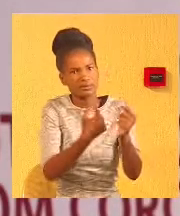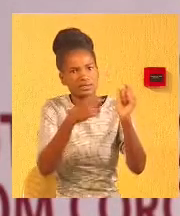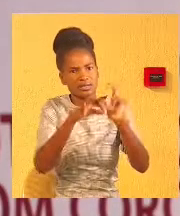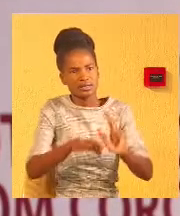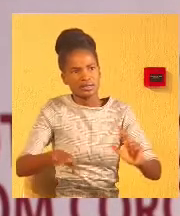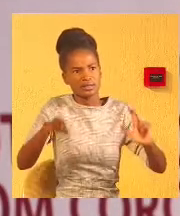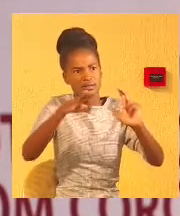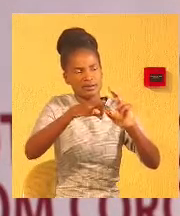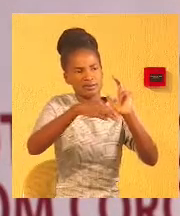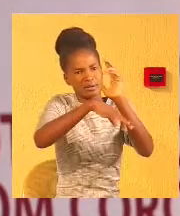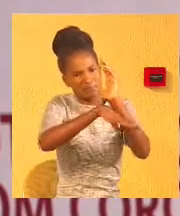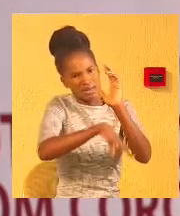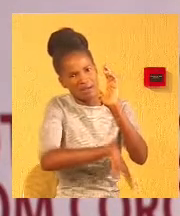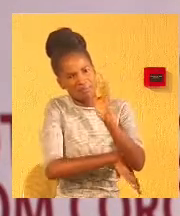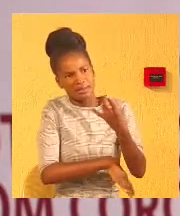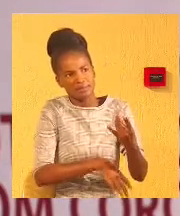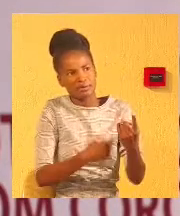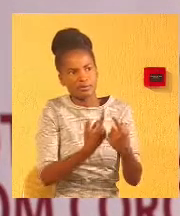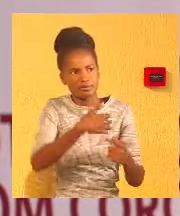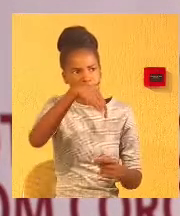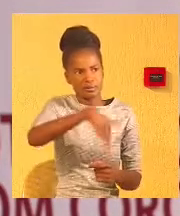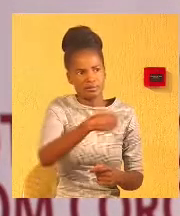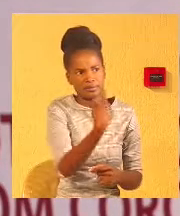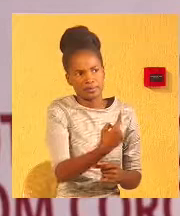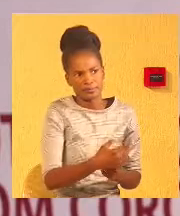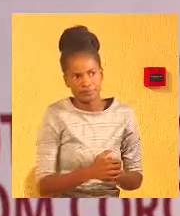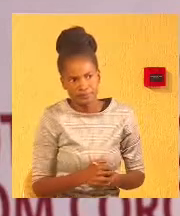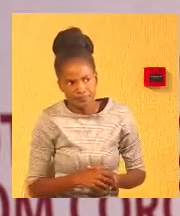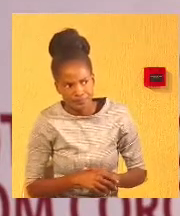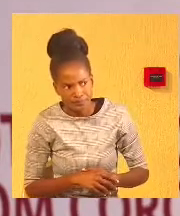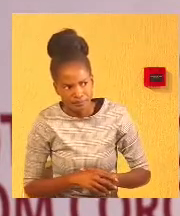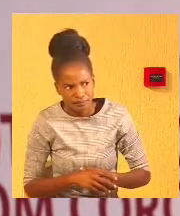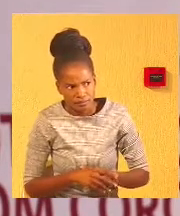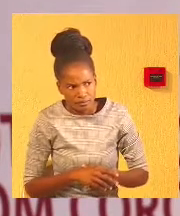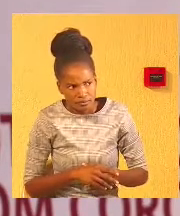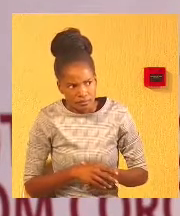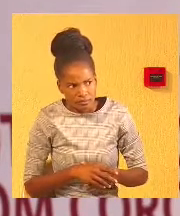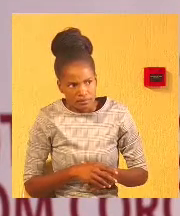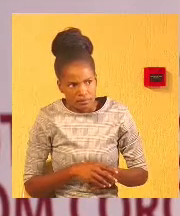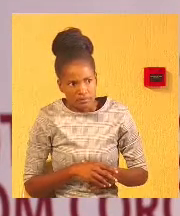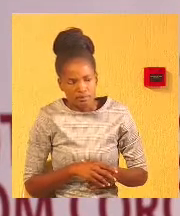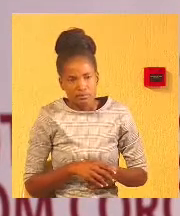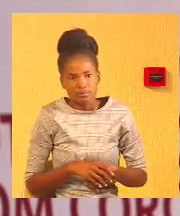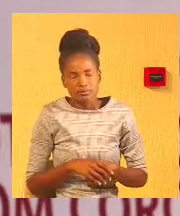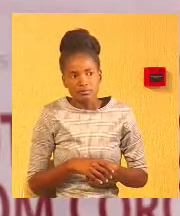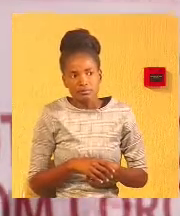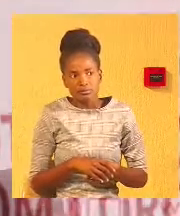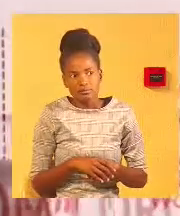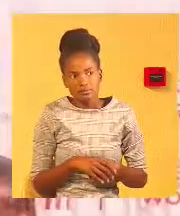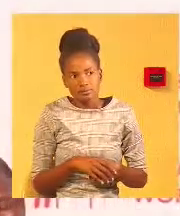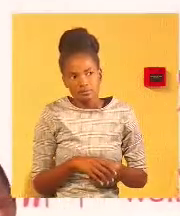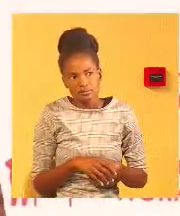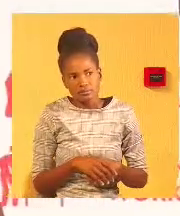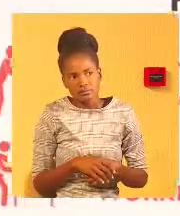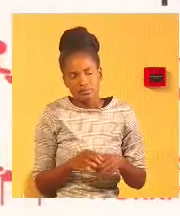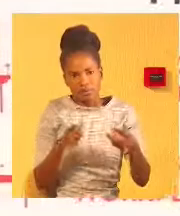any contributions to the questions asked? I can answer. Sorry? Mr. Venter, yes. Yeah, maybe